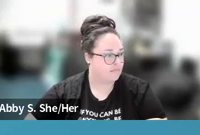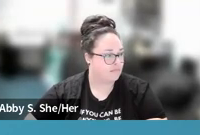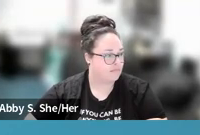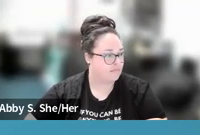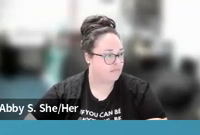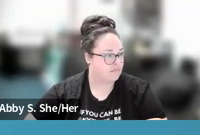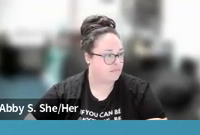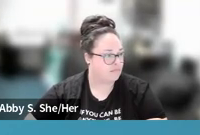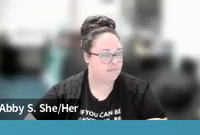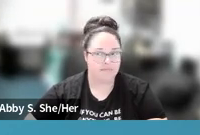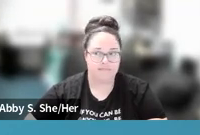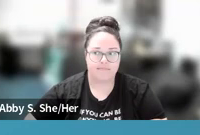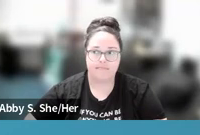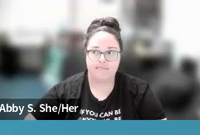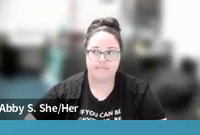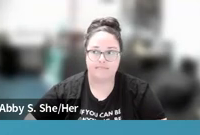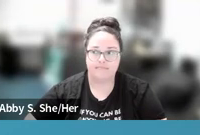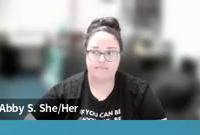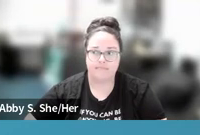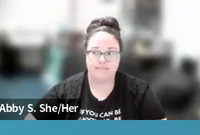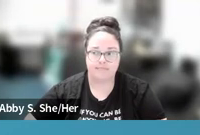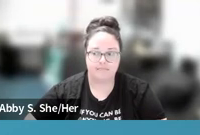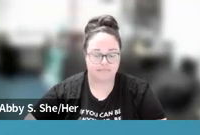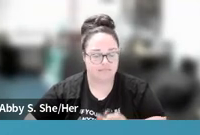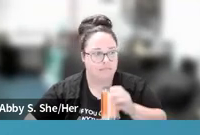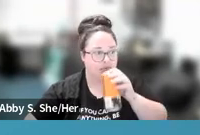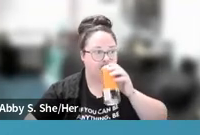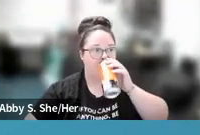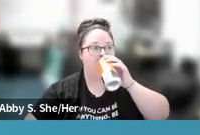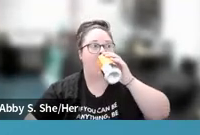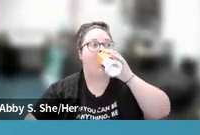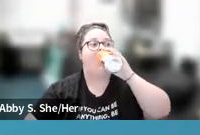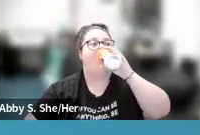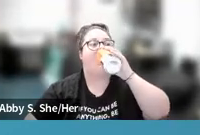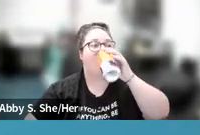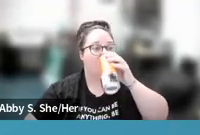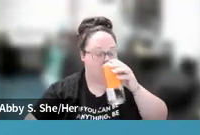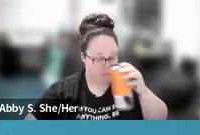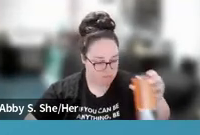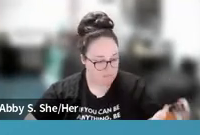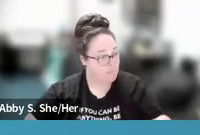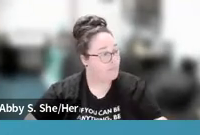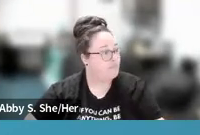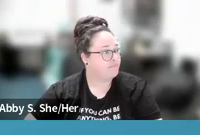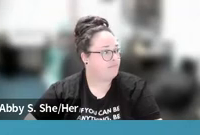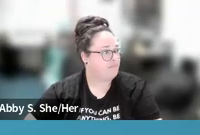The Pixel can go to specific Instagrams even when their username is different than their real name. Turn on dark mode.